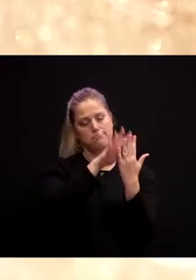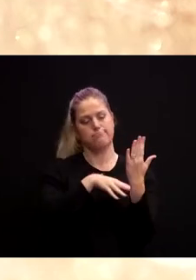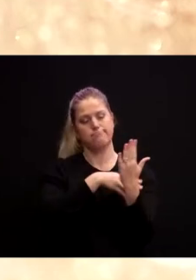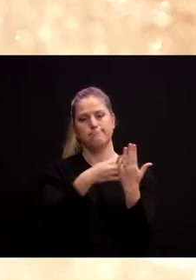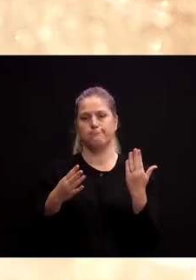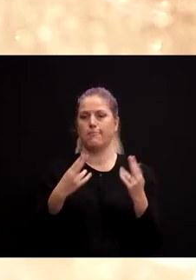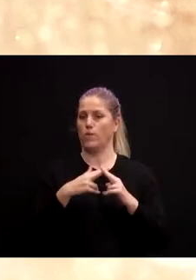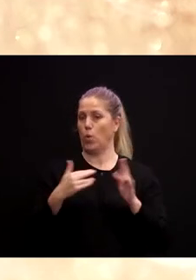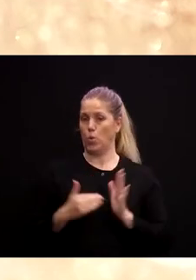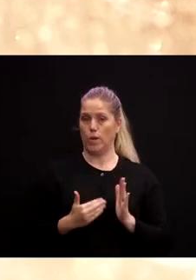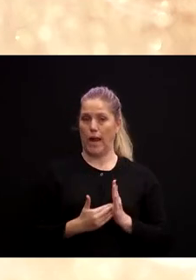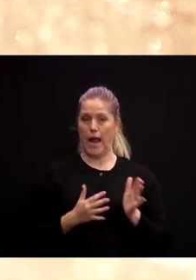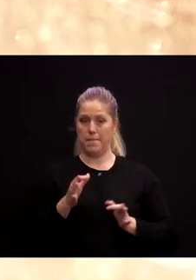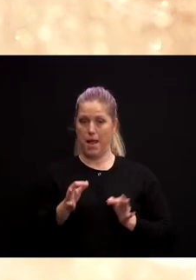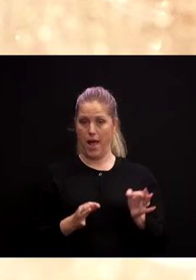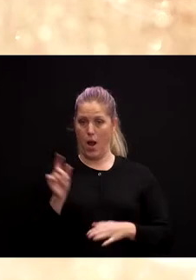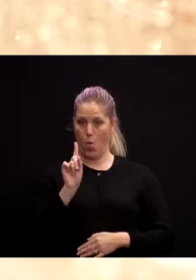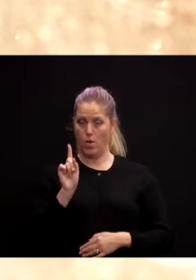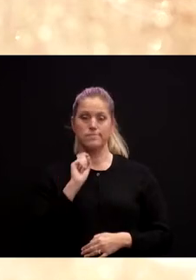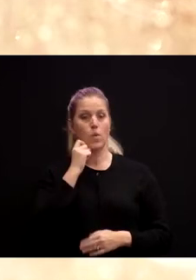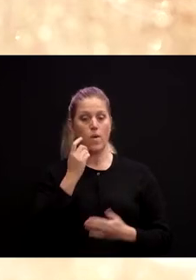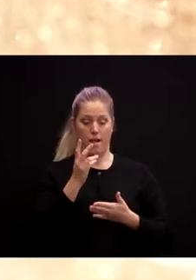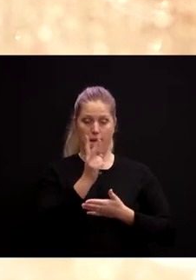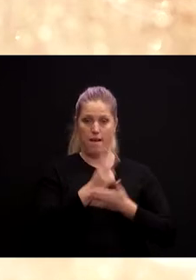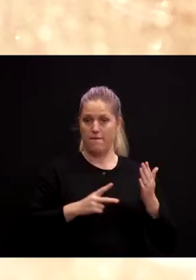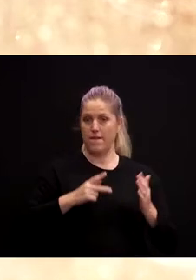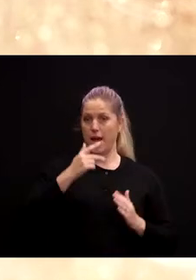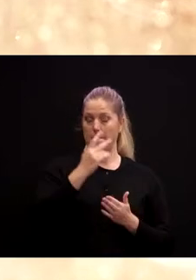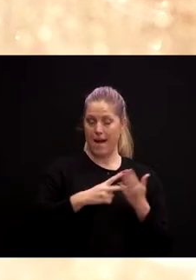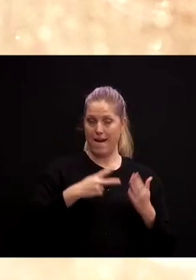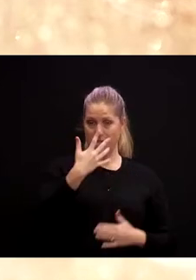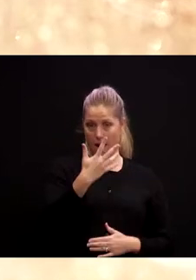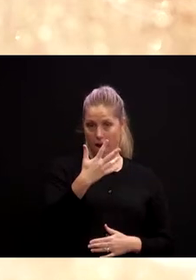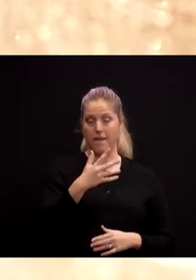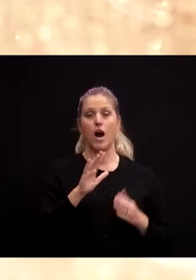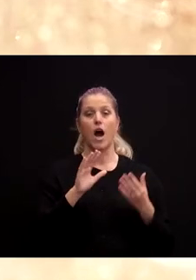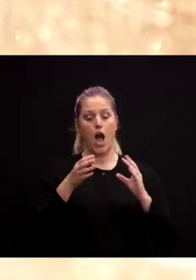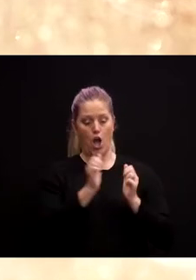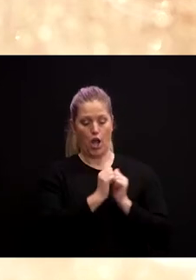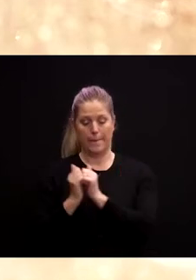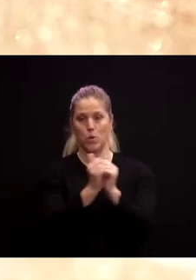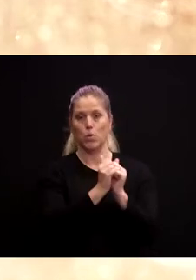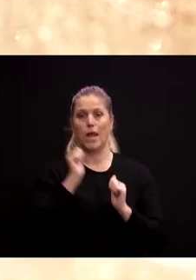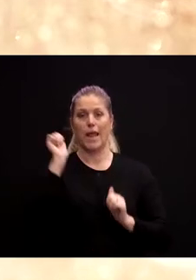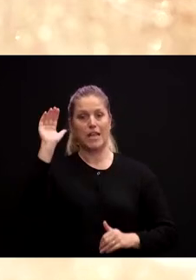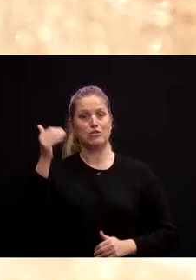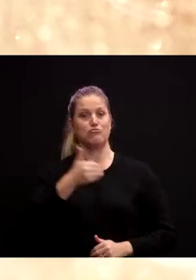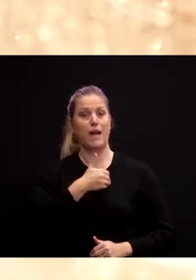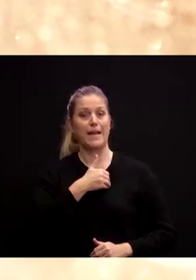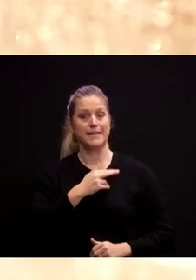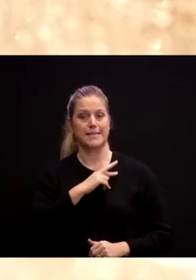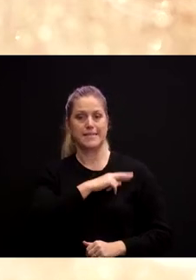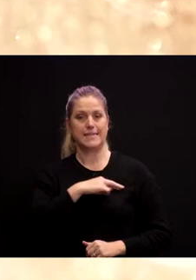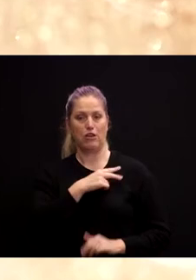July. Part 5, Communion in Grace, Sacrament to the Word, and Part